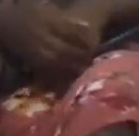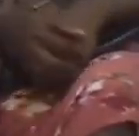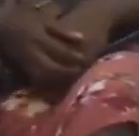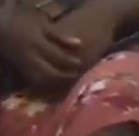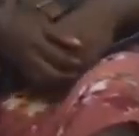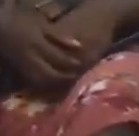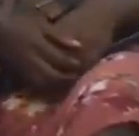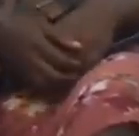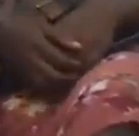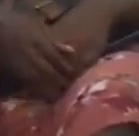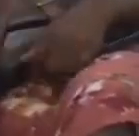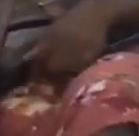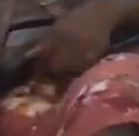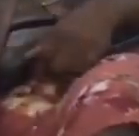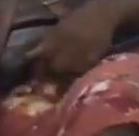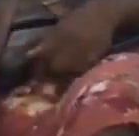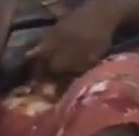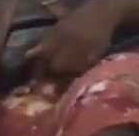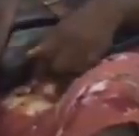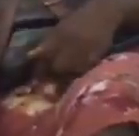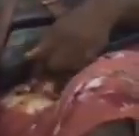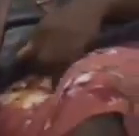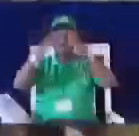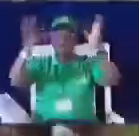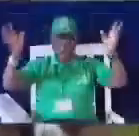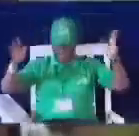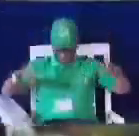Boys, shout hallelujah.